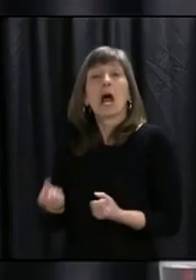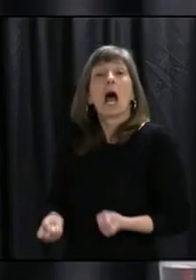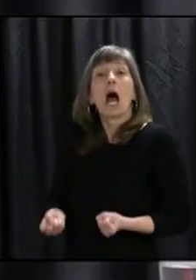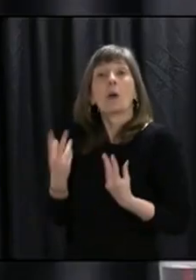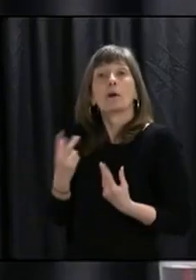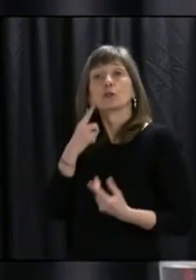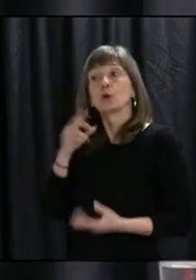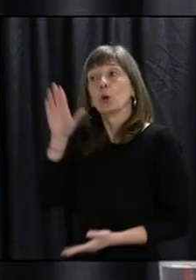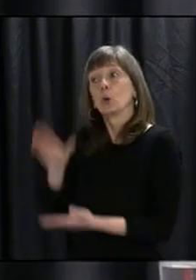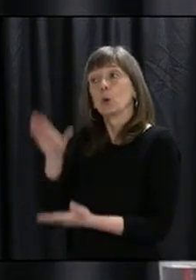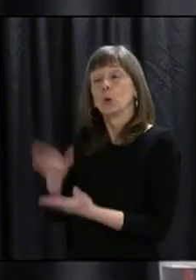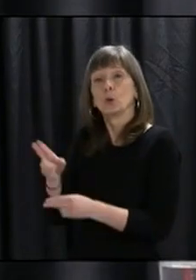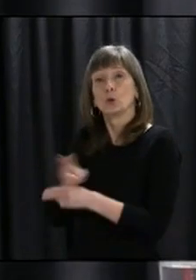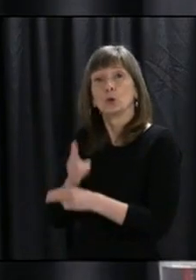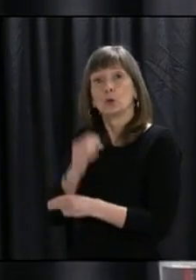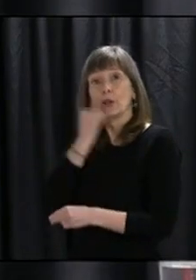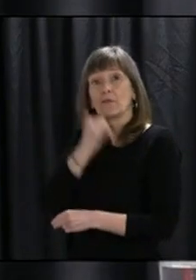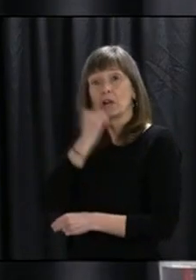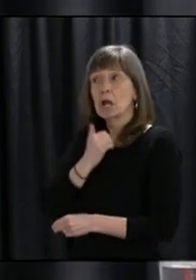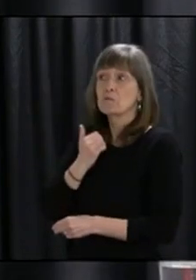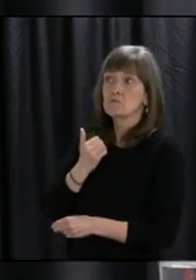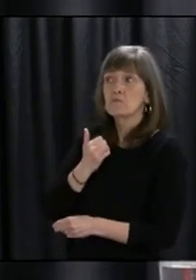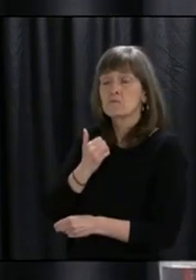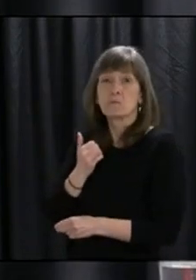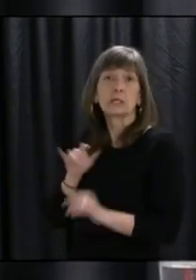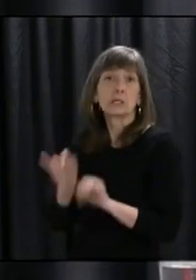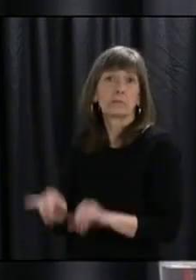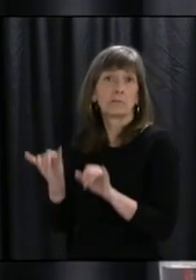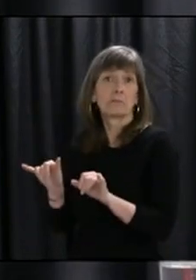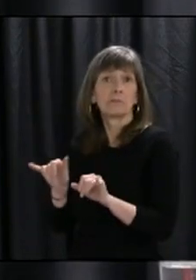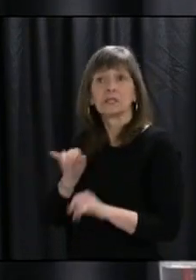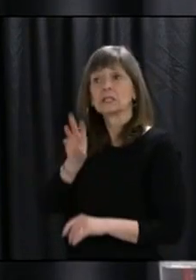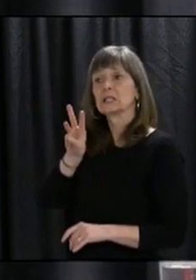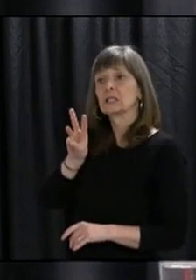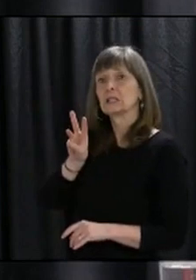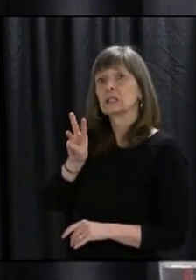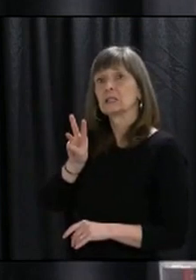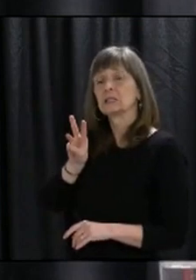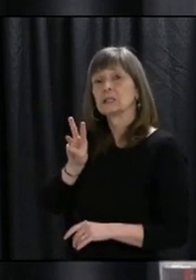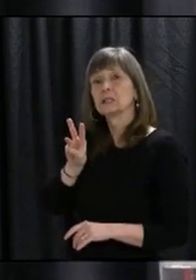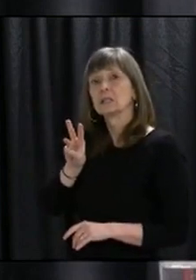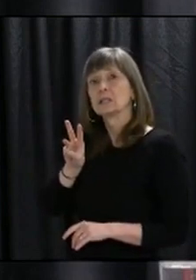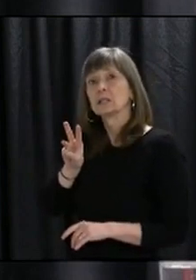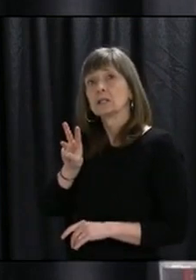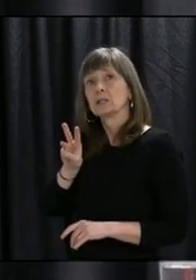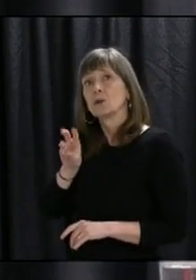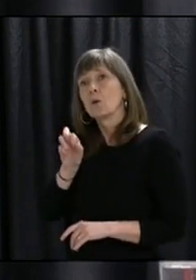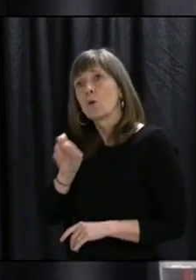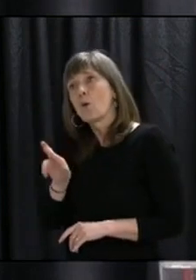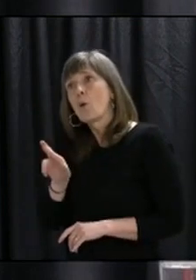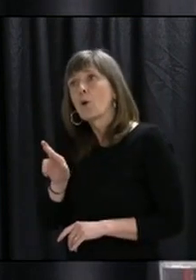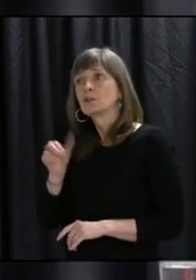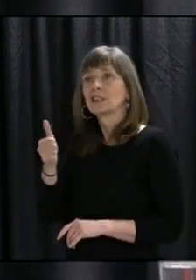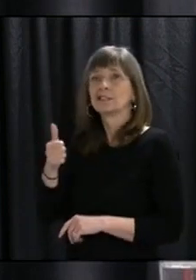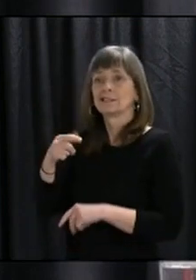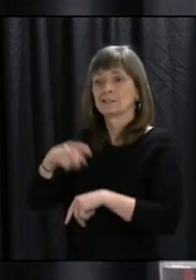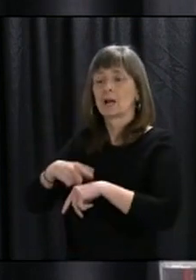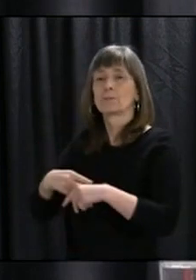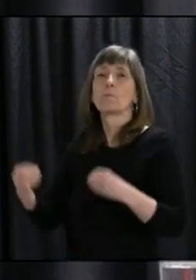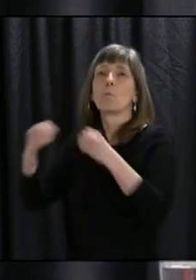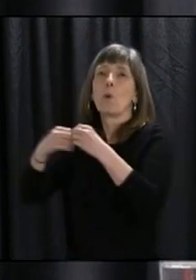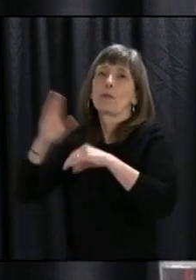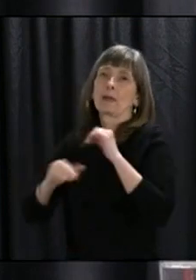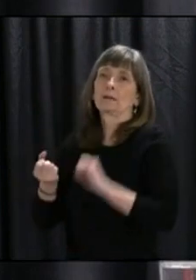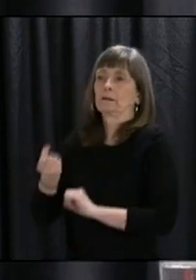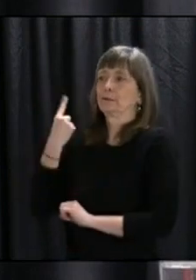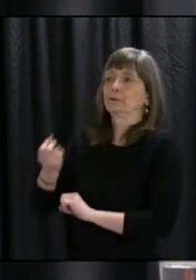fairly consistent. It is actually between 6 and 10 times the rate you would expect to see at this time of the year. We